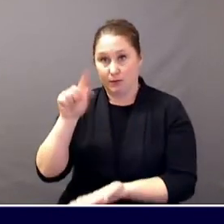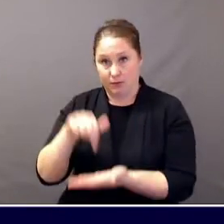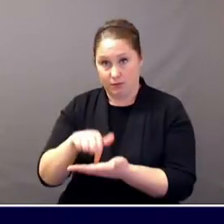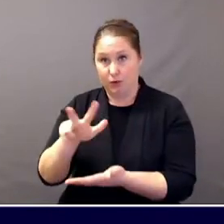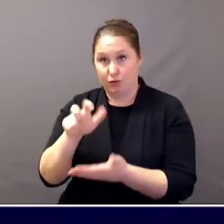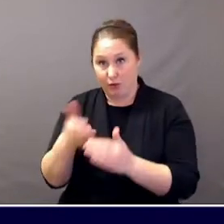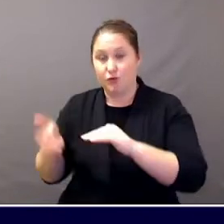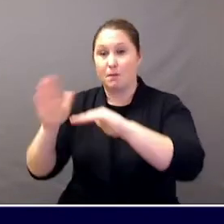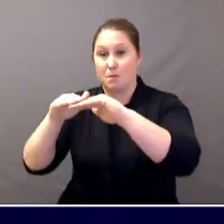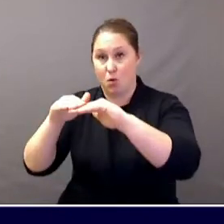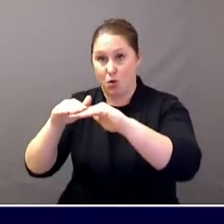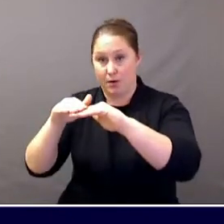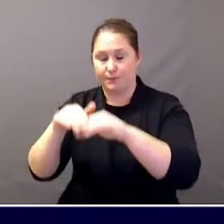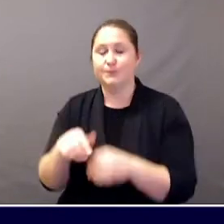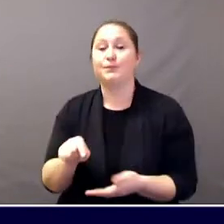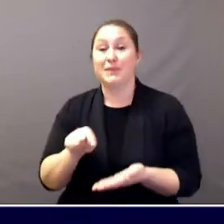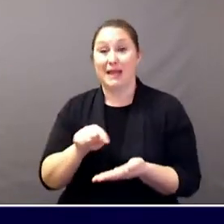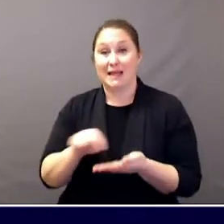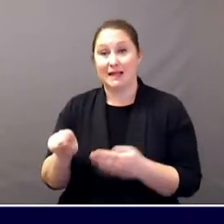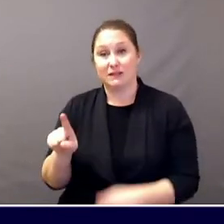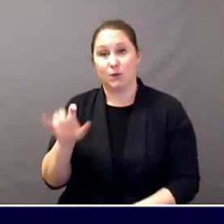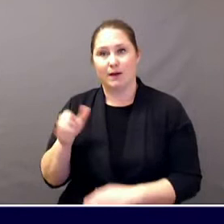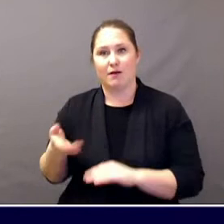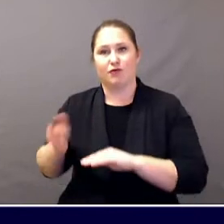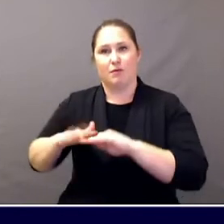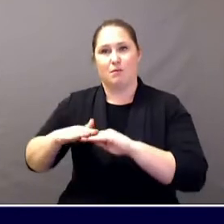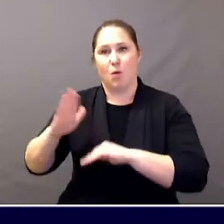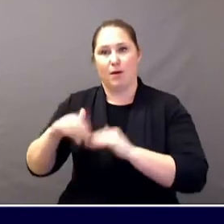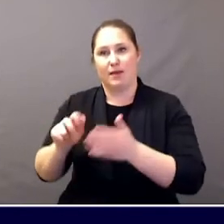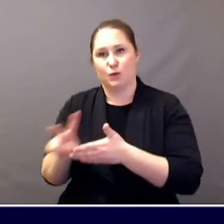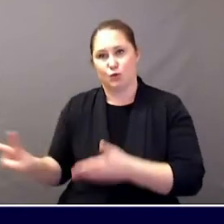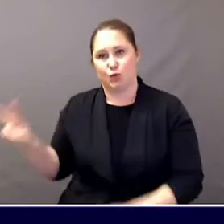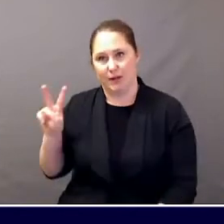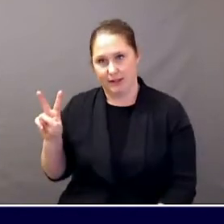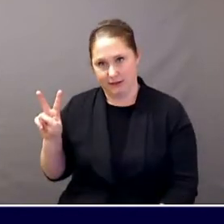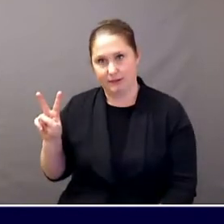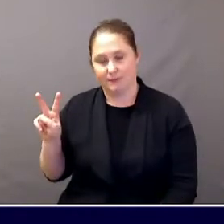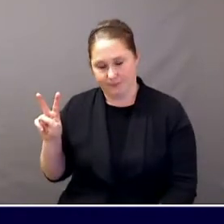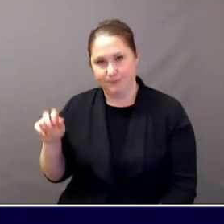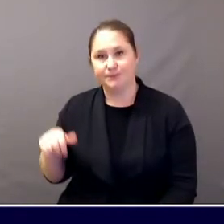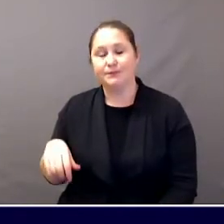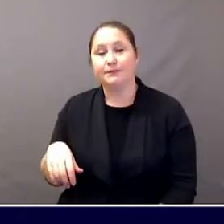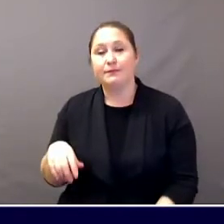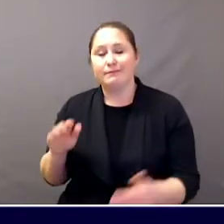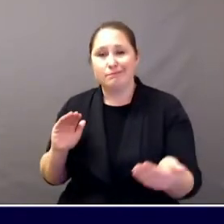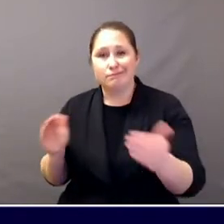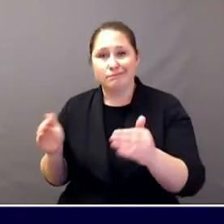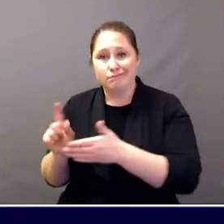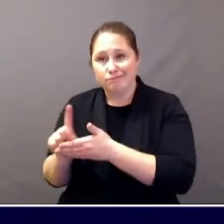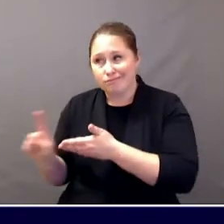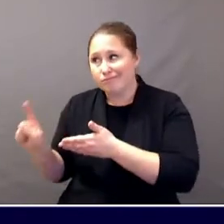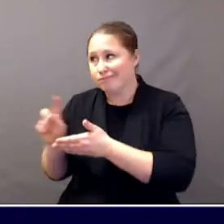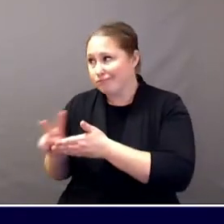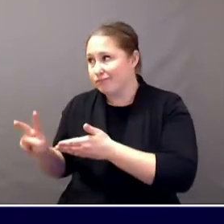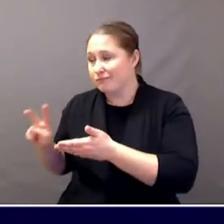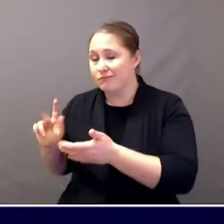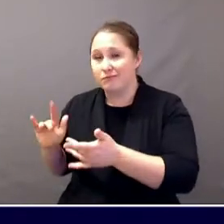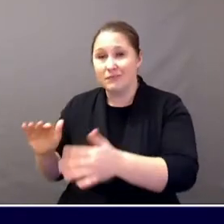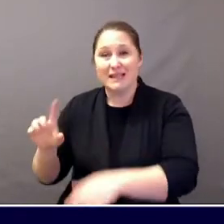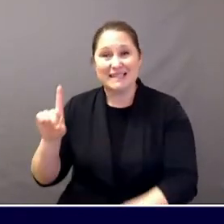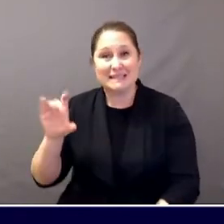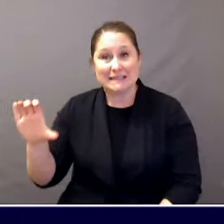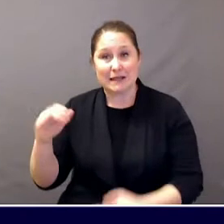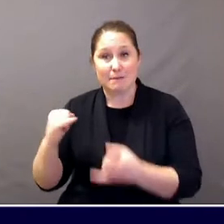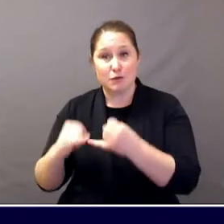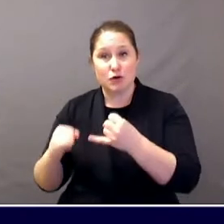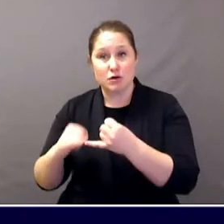said, this week we only got 100 doses more than we got last week. We were getting more doses of vaccine at the end of December